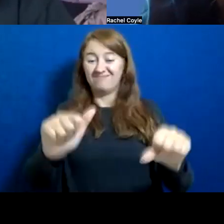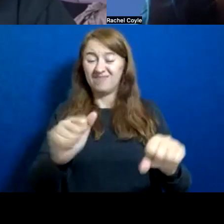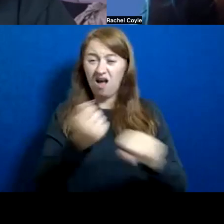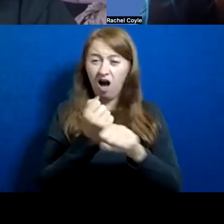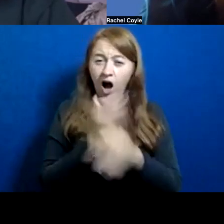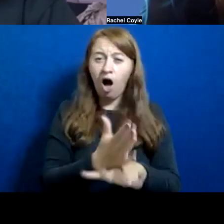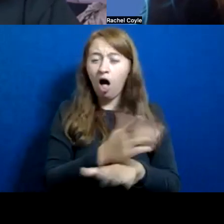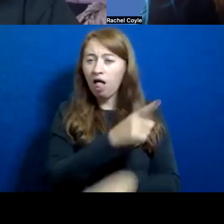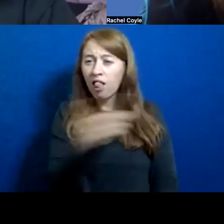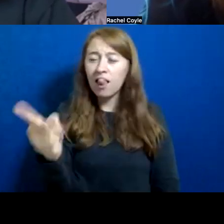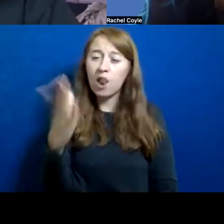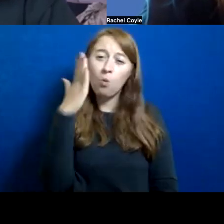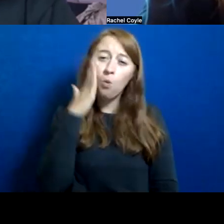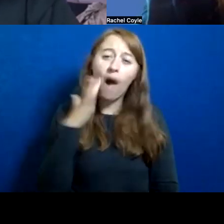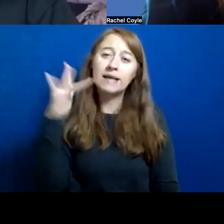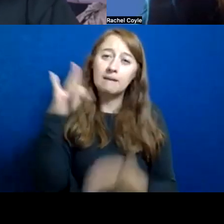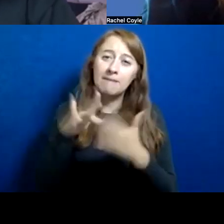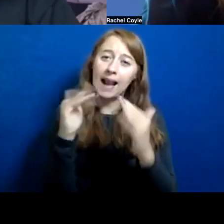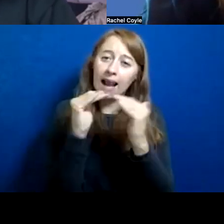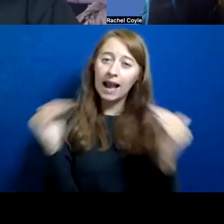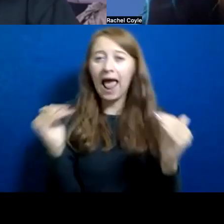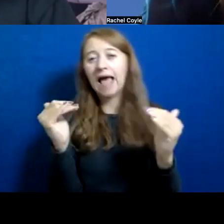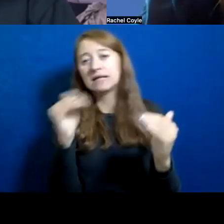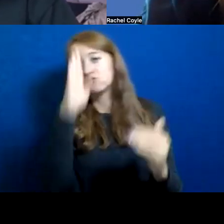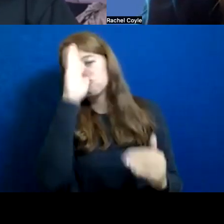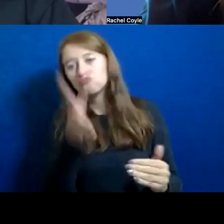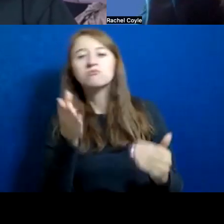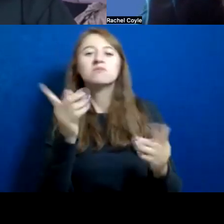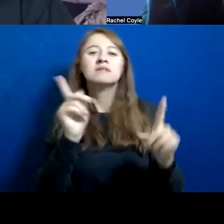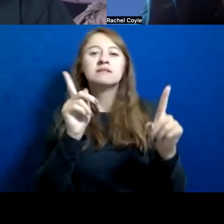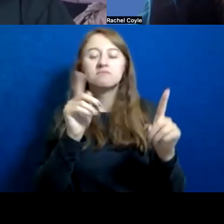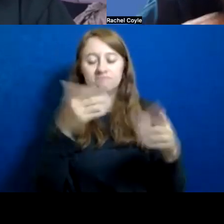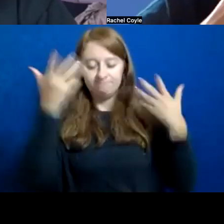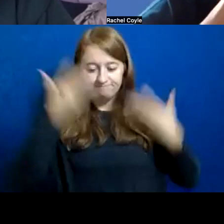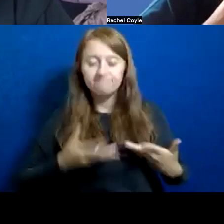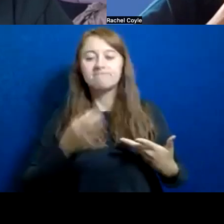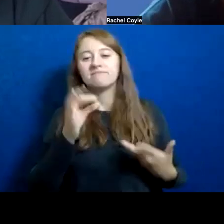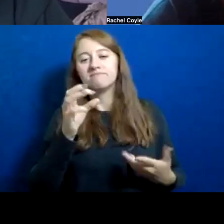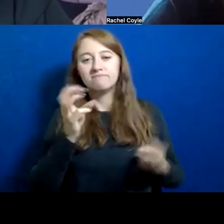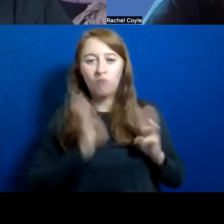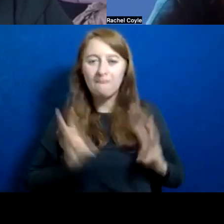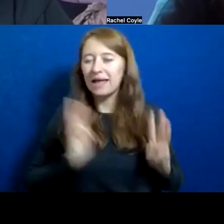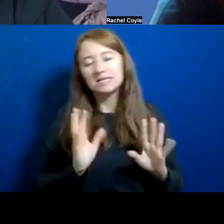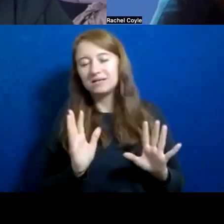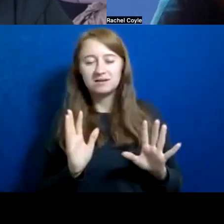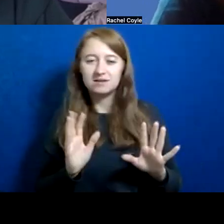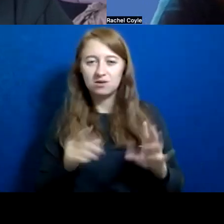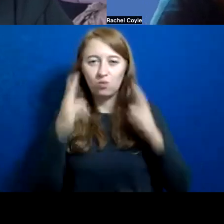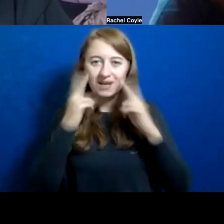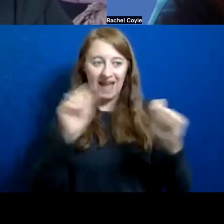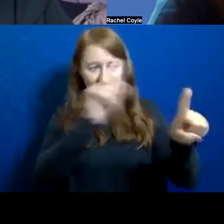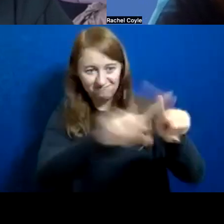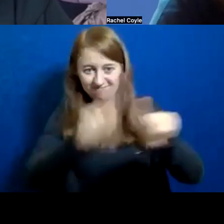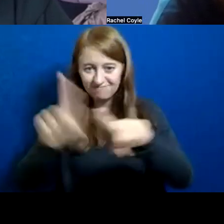okay. Jéromine, I might come to you next. Thanks. Just to add, it is definitely possible